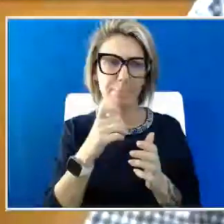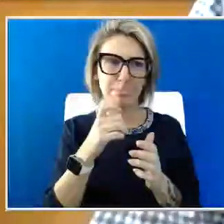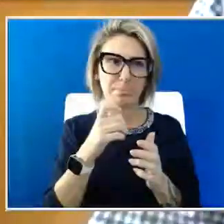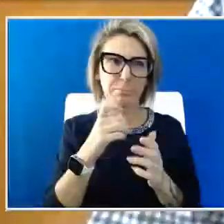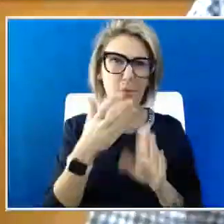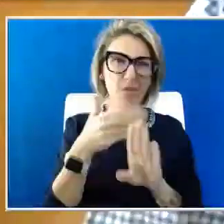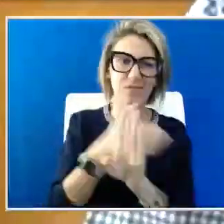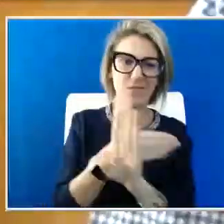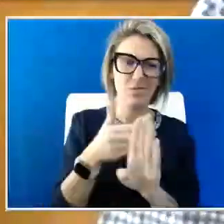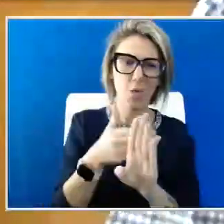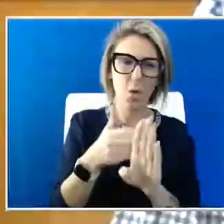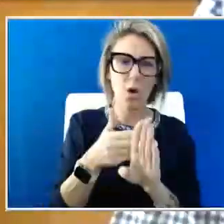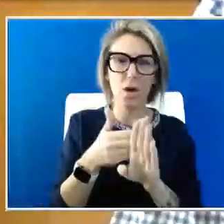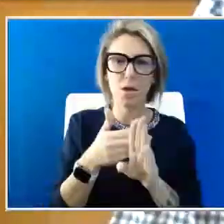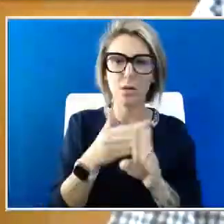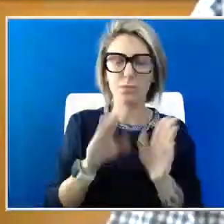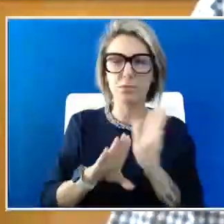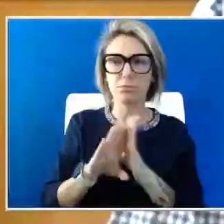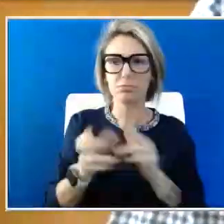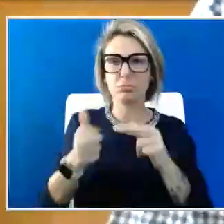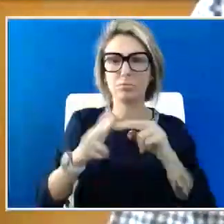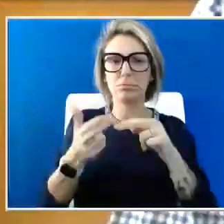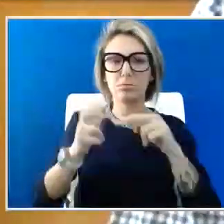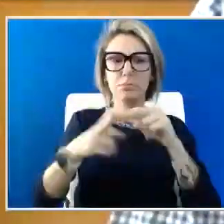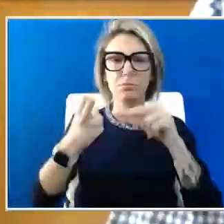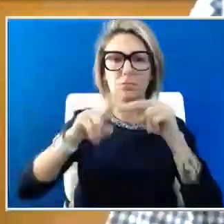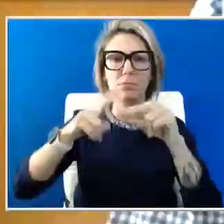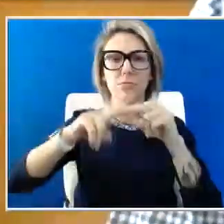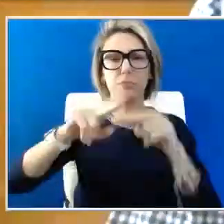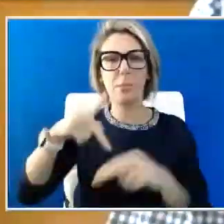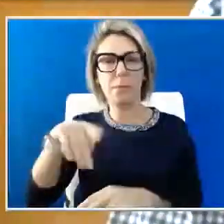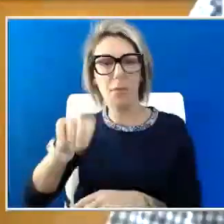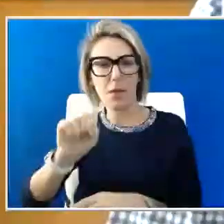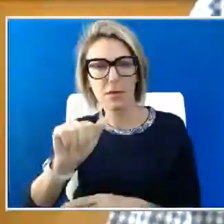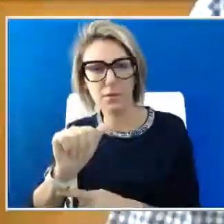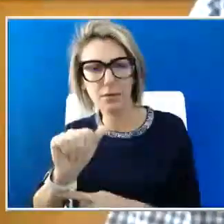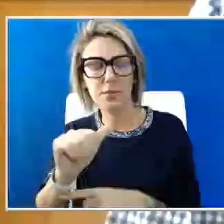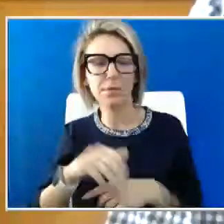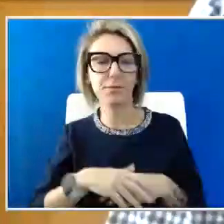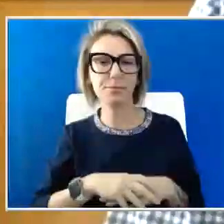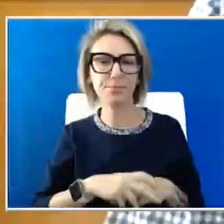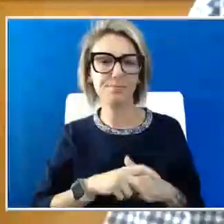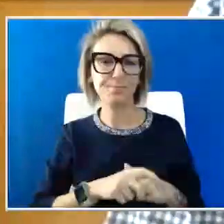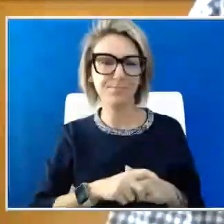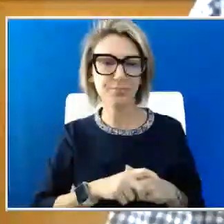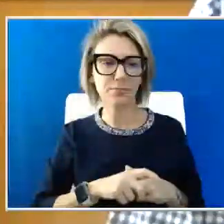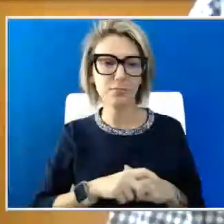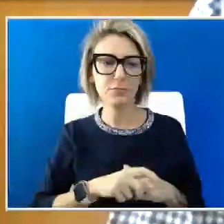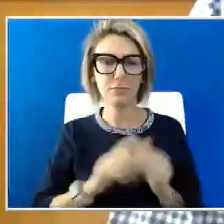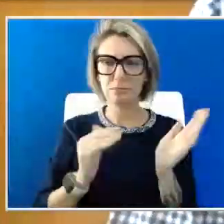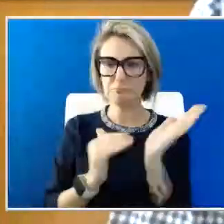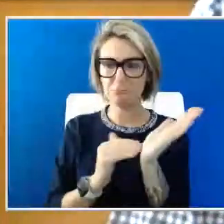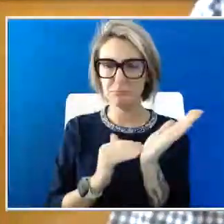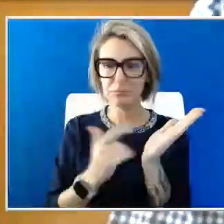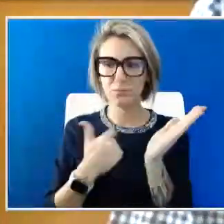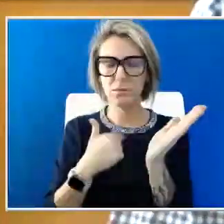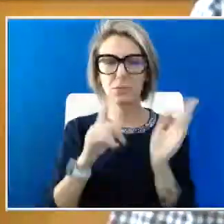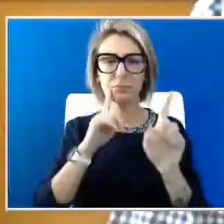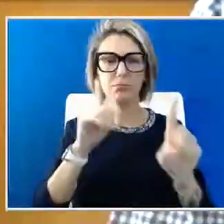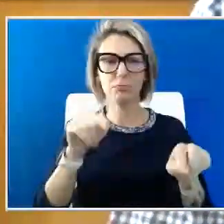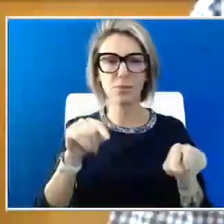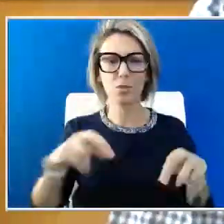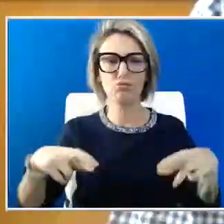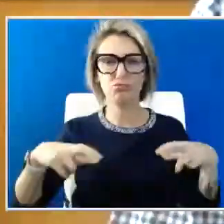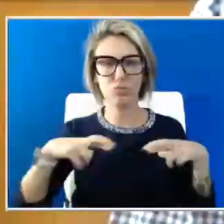started getting a gradual increase in that PSA. And then the doctor I was going to